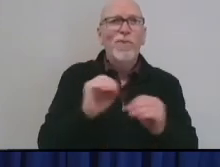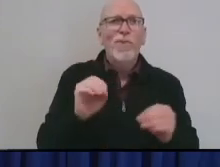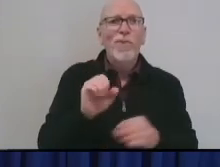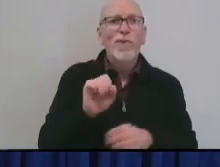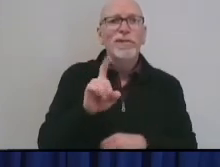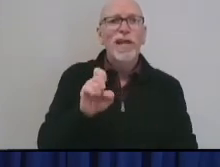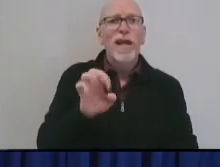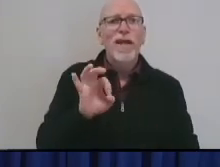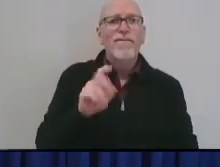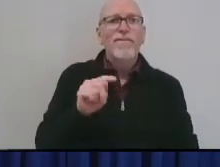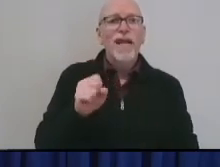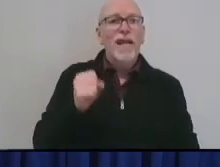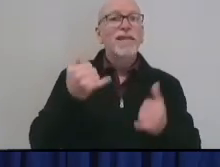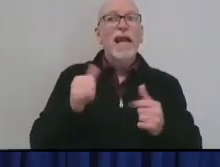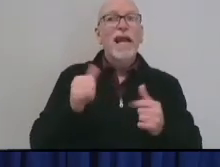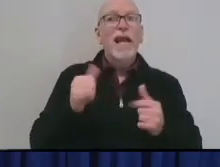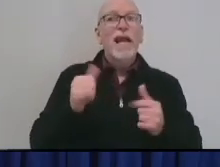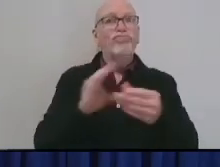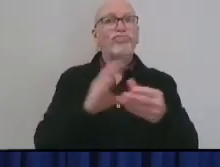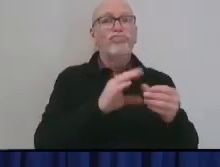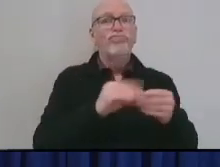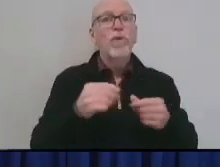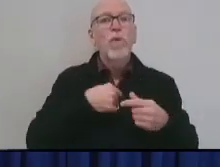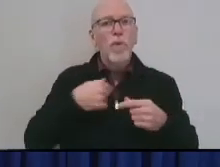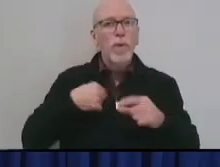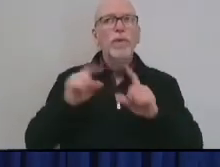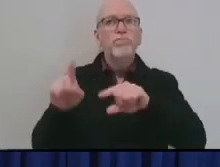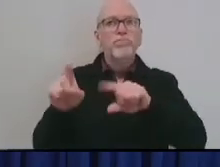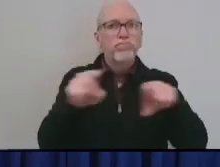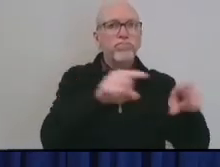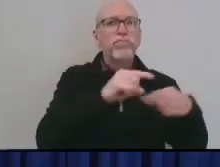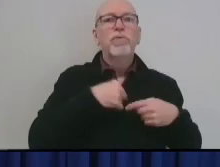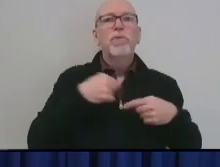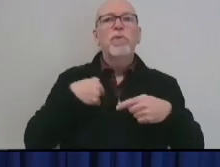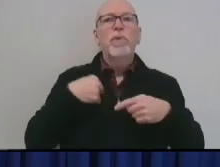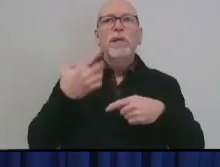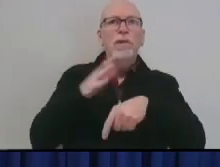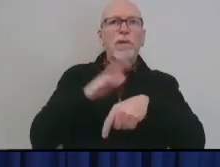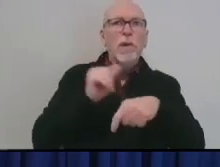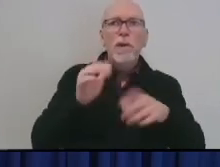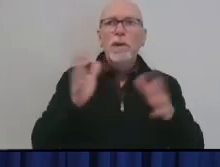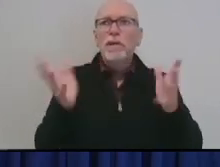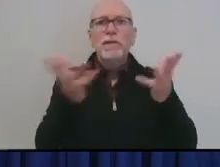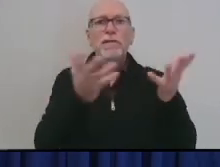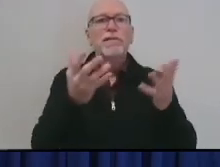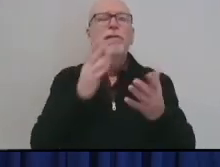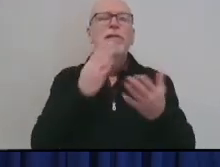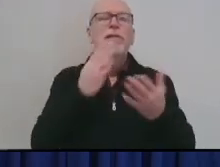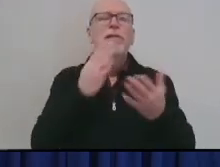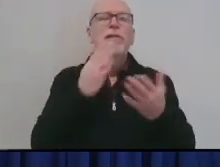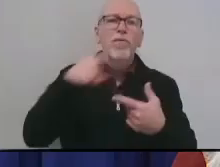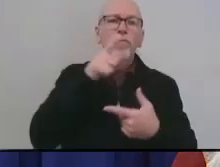every neighborhood, and we're calling on stakeholders. So thank you to all the stakeholders, but we're